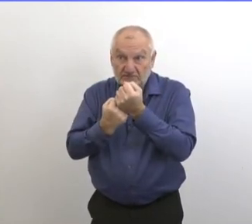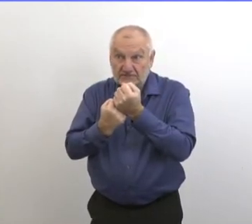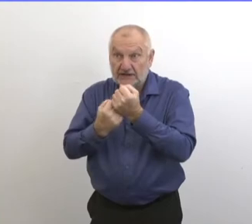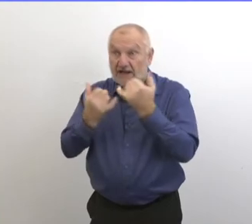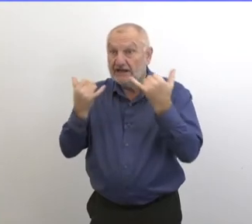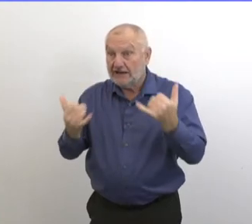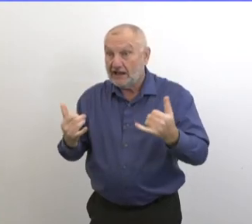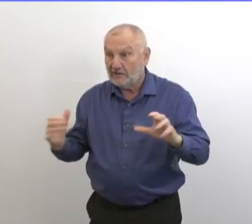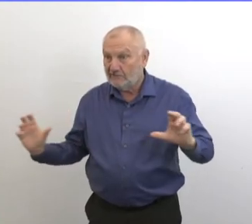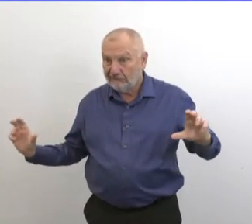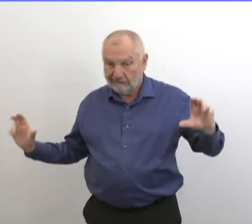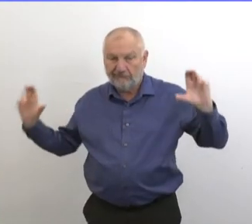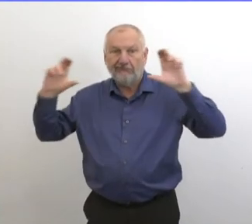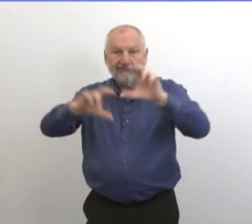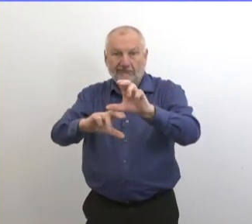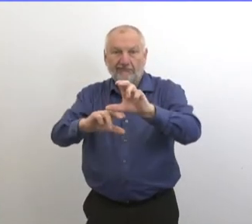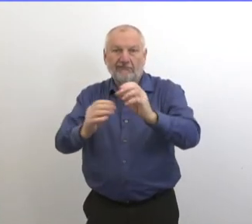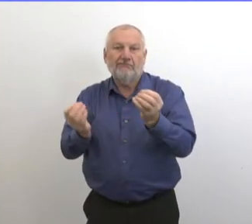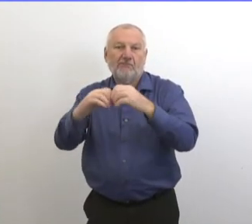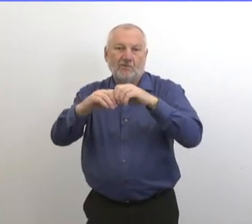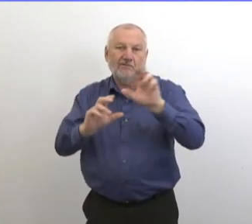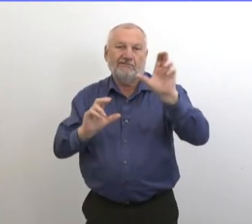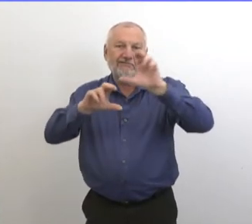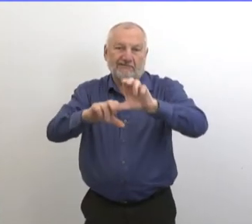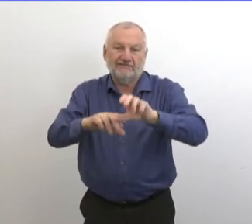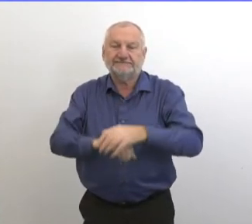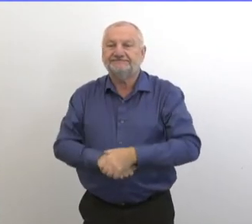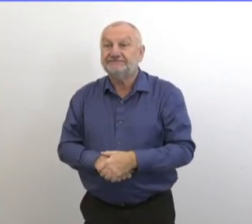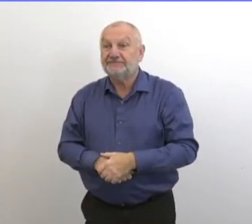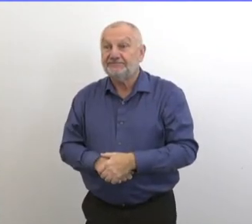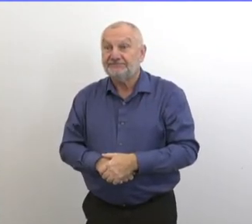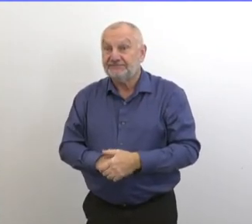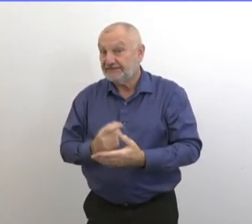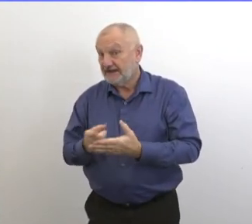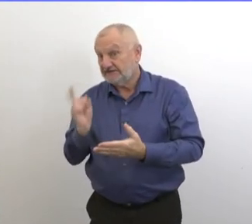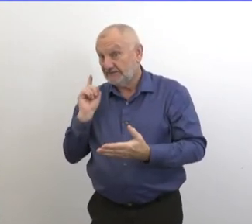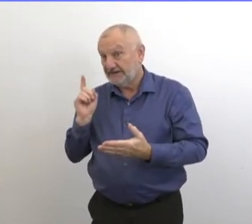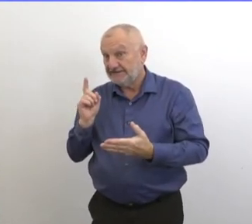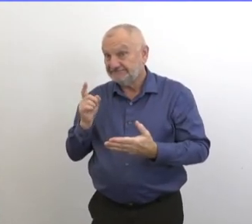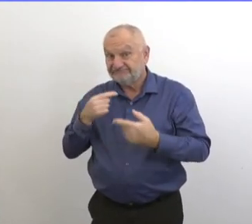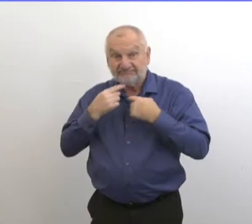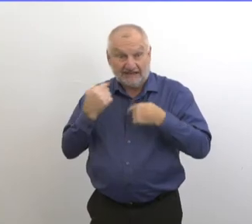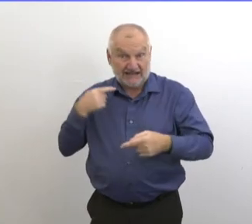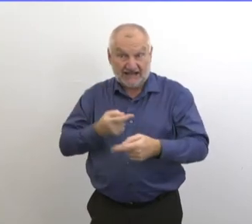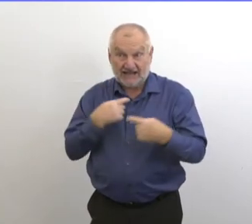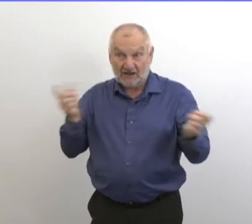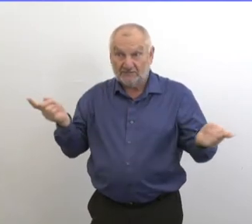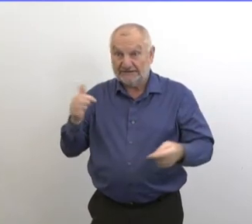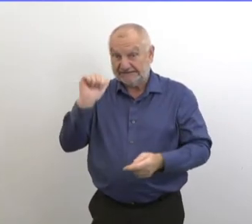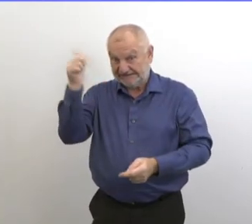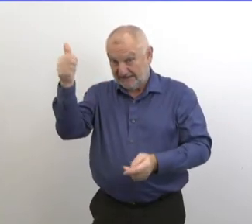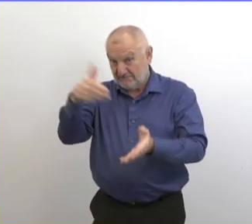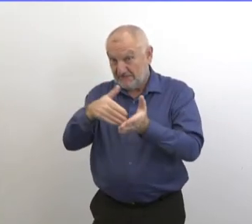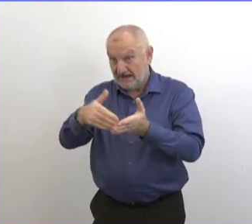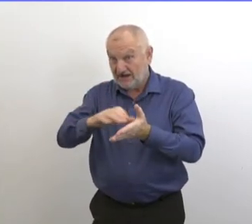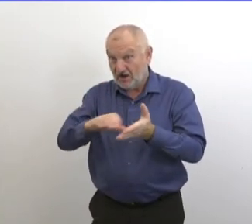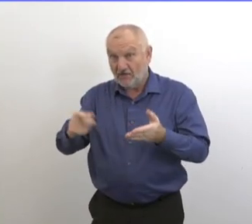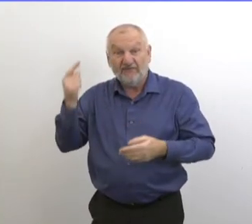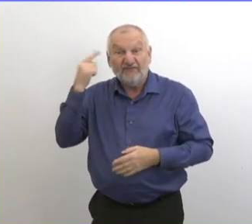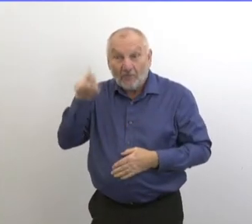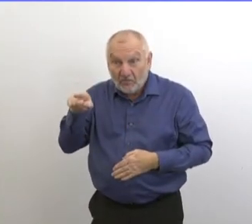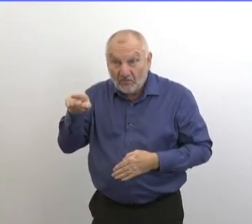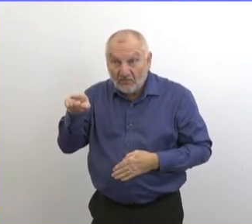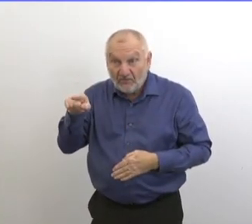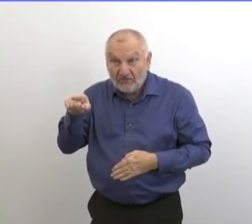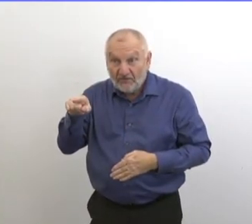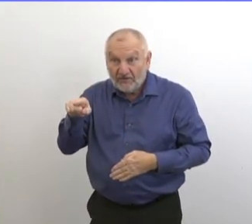Last week, I was happy to announce the $10 million pandemic staffing support benefit, along with additional